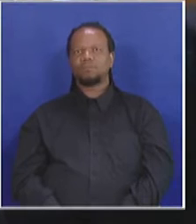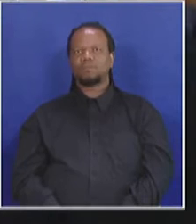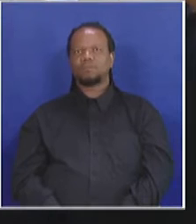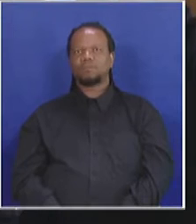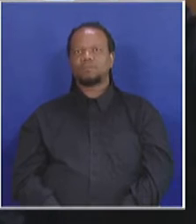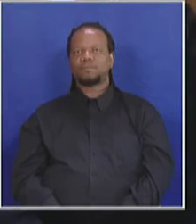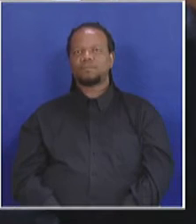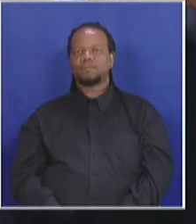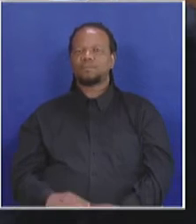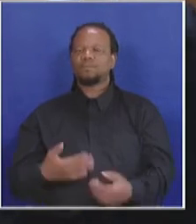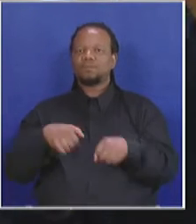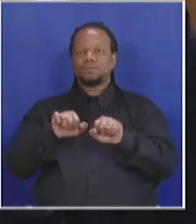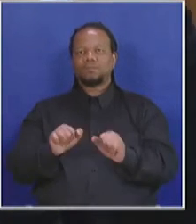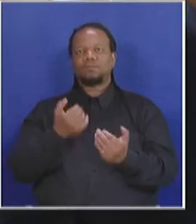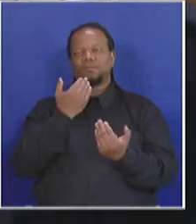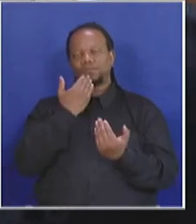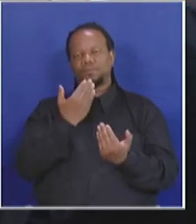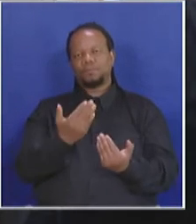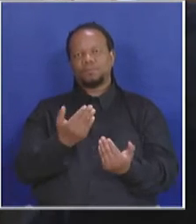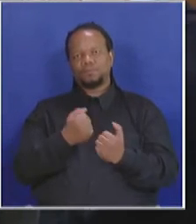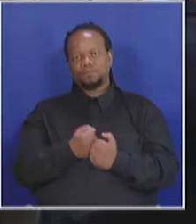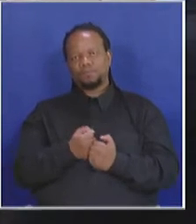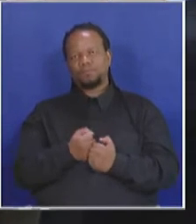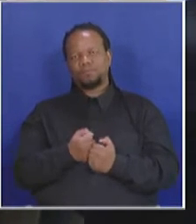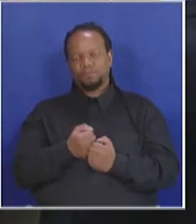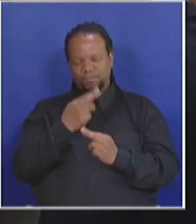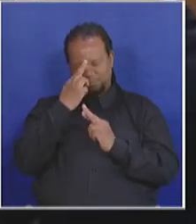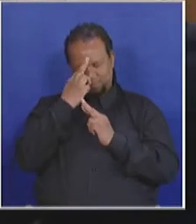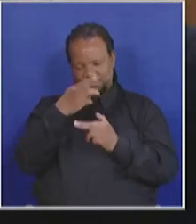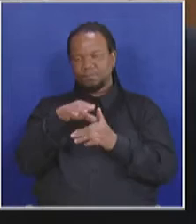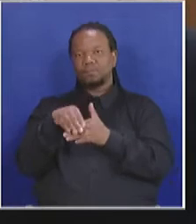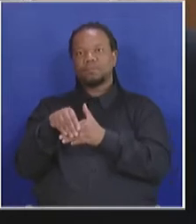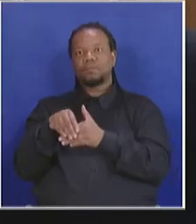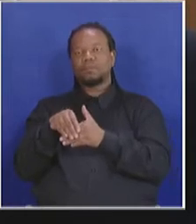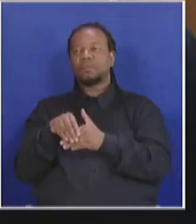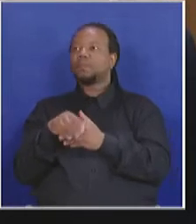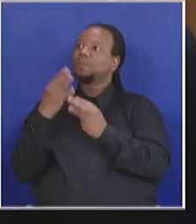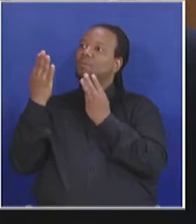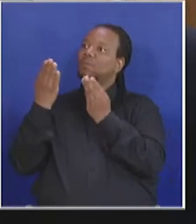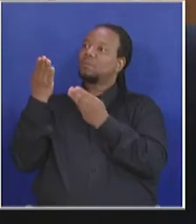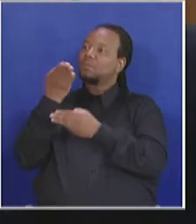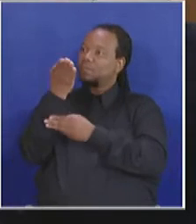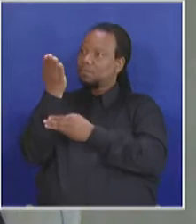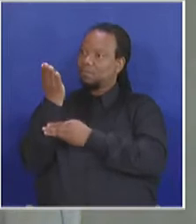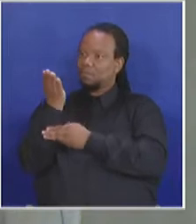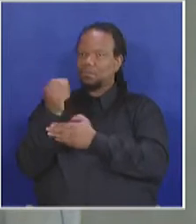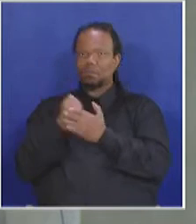Indeed, thank you, Chairperson. Honorable members and the public at large, you know,